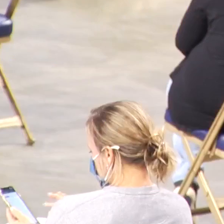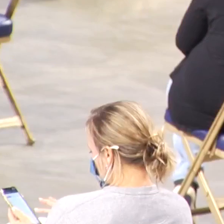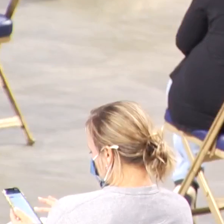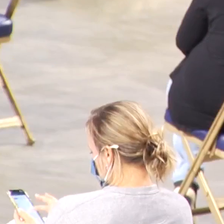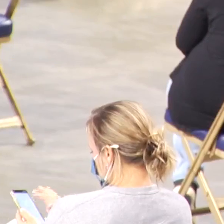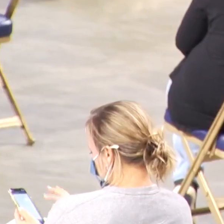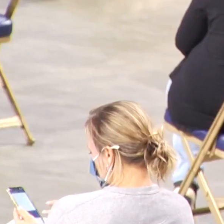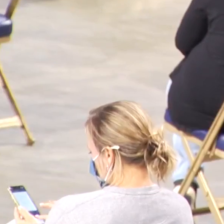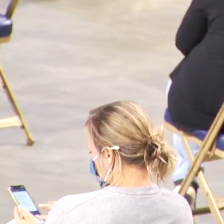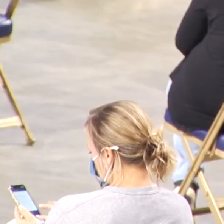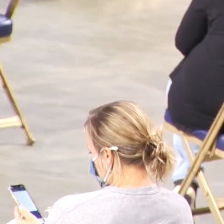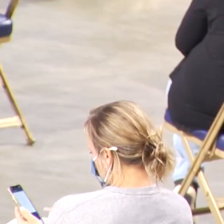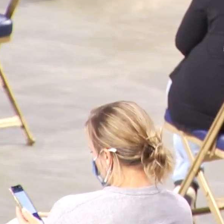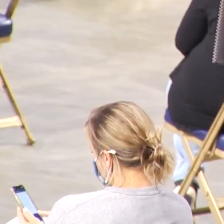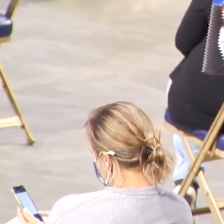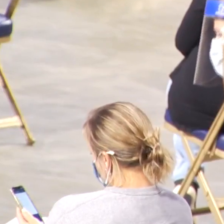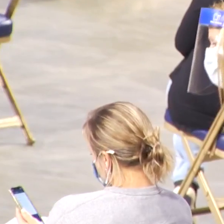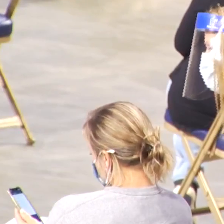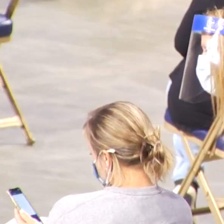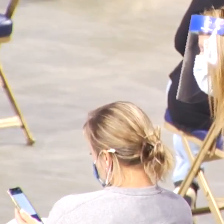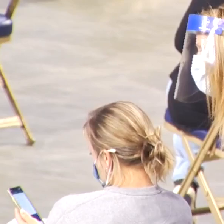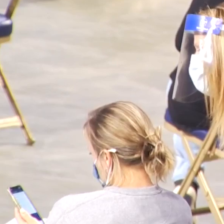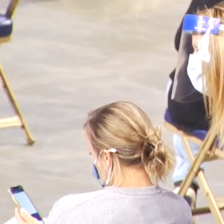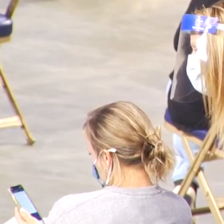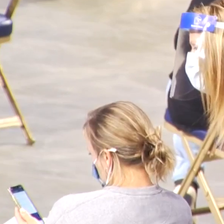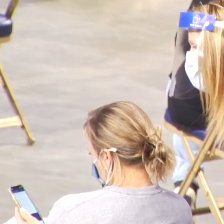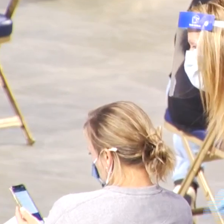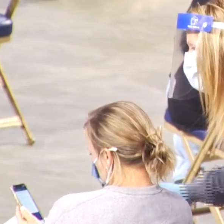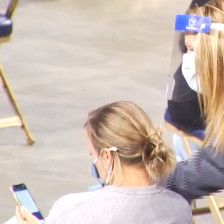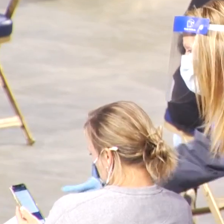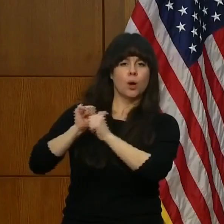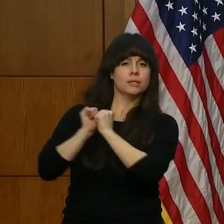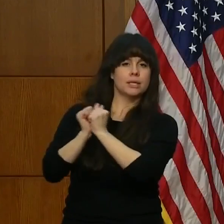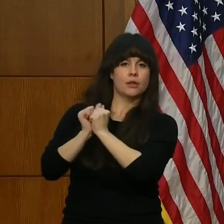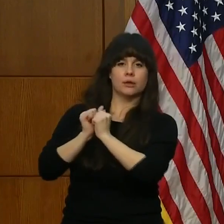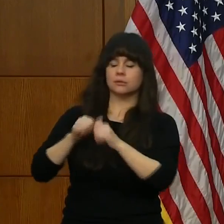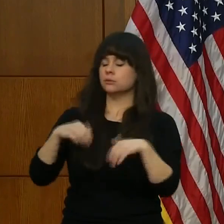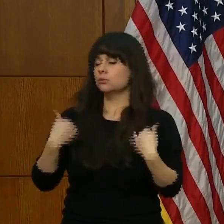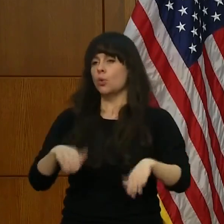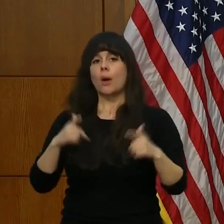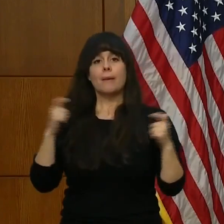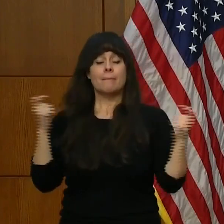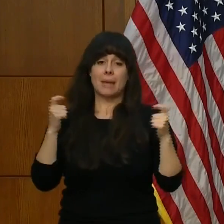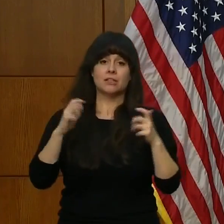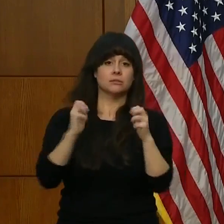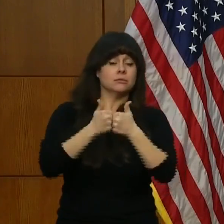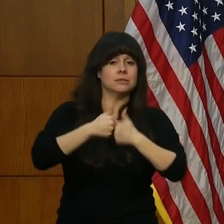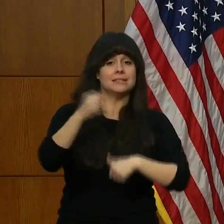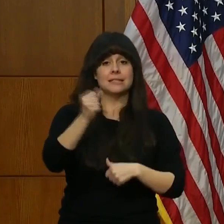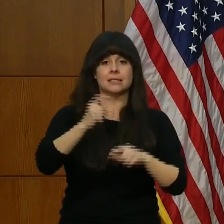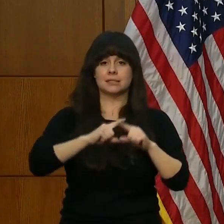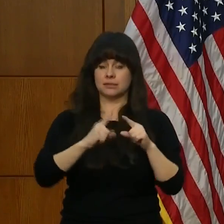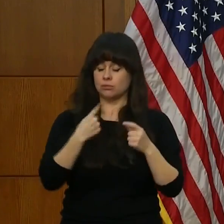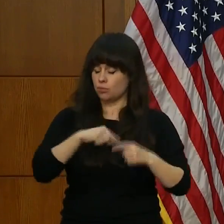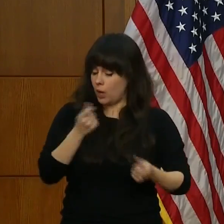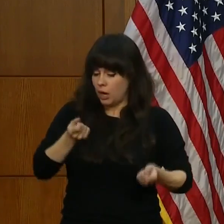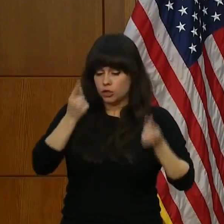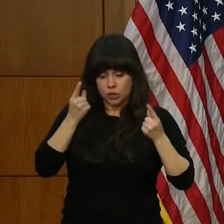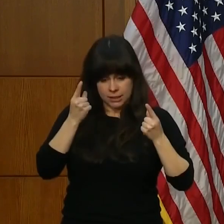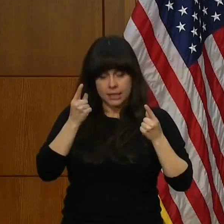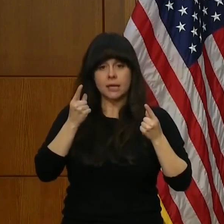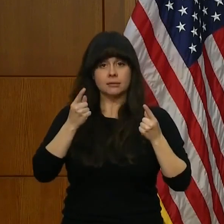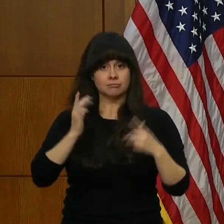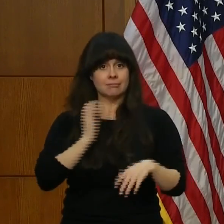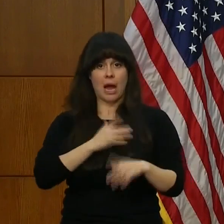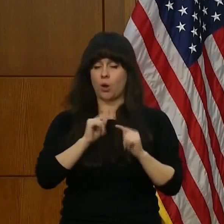positive from the virus here since the pandemic began. It's been a Herculean effort. We're certainly humbled by that. My teams are humbled